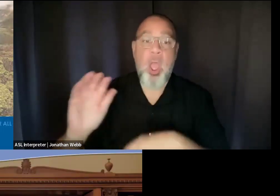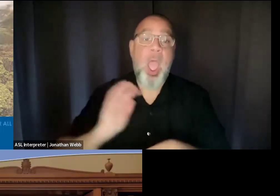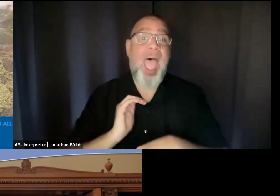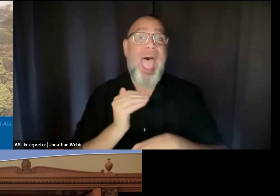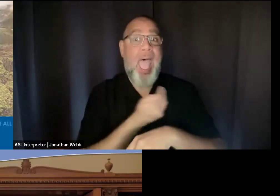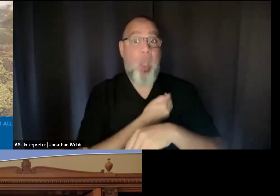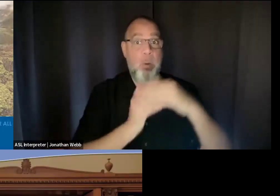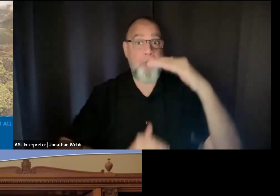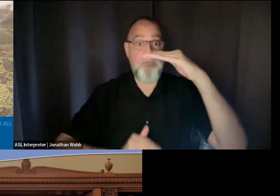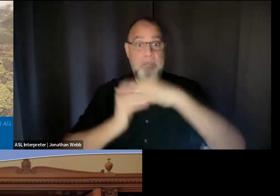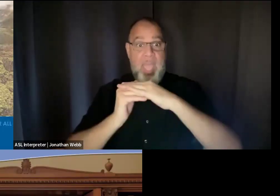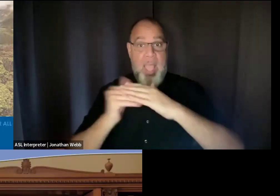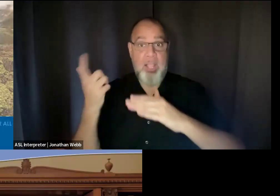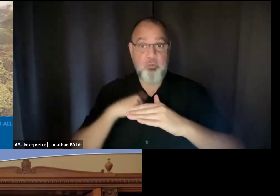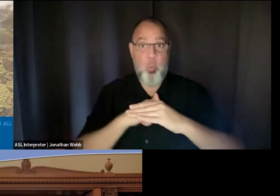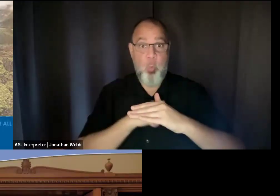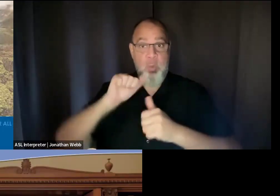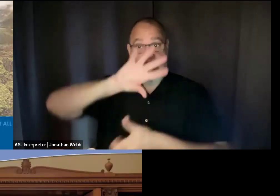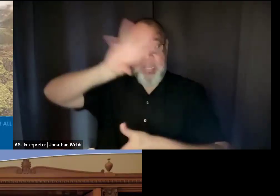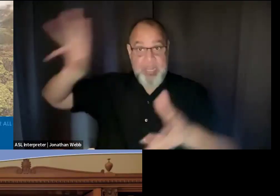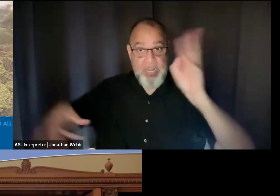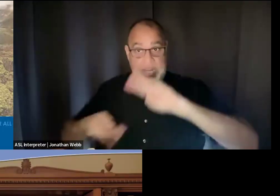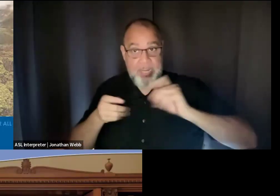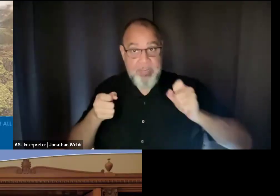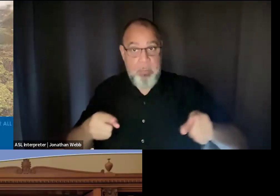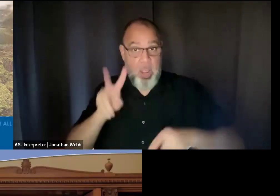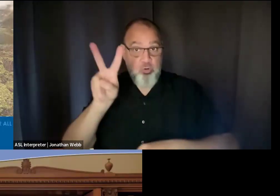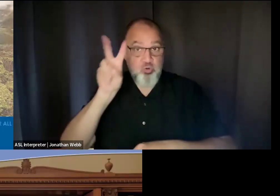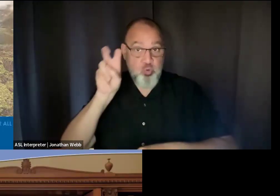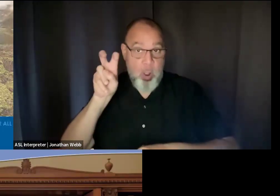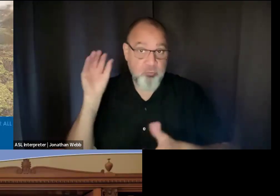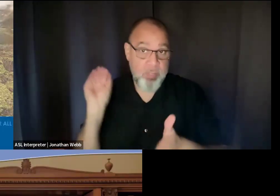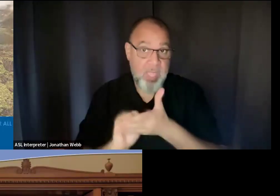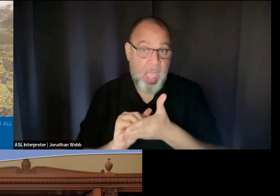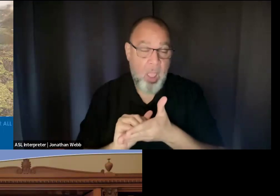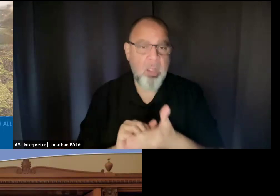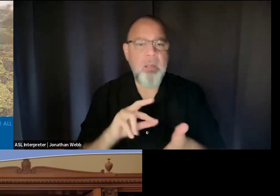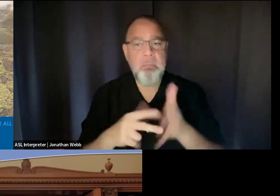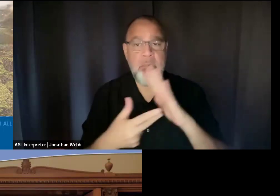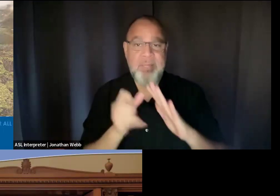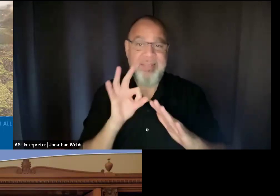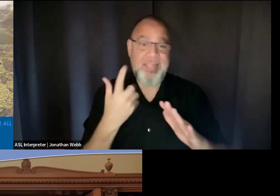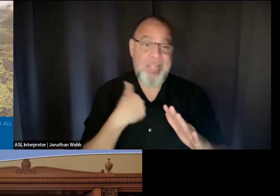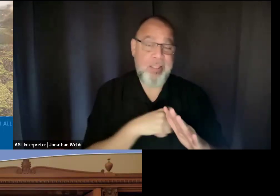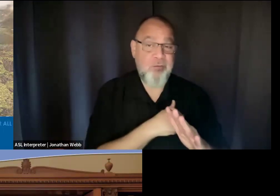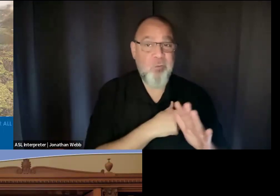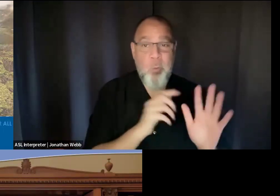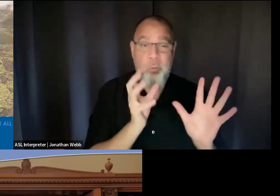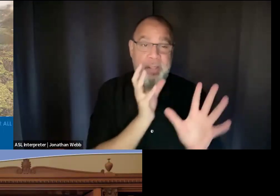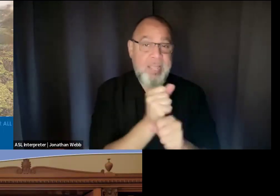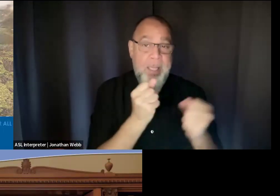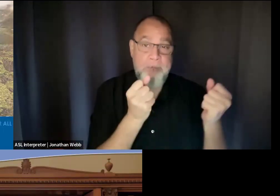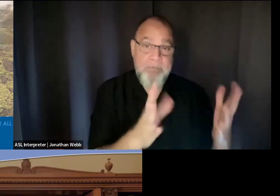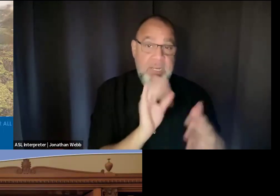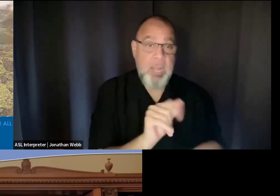that we can spend on this program is $200,000. So if we get a bunch of maxed out projects, there may only be 10. But again,